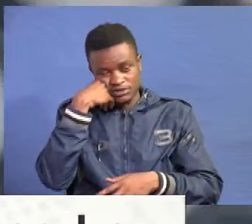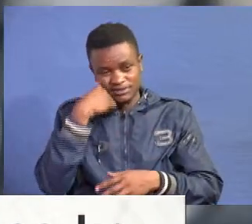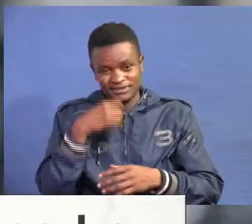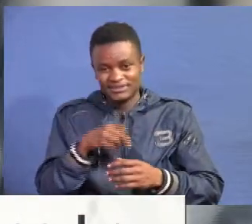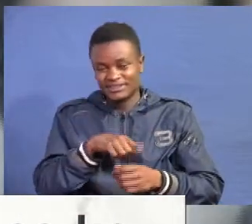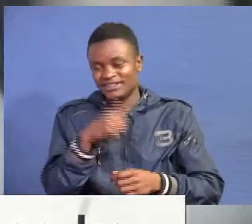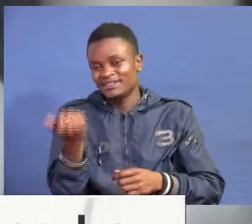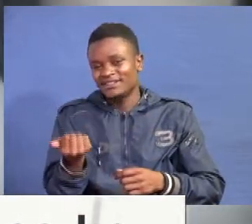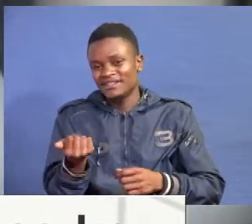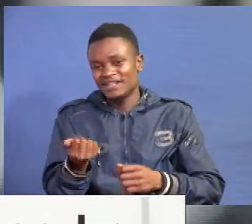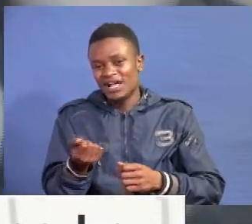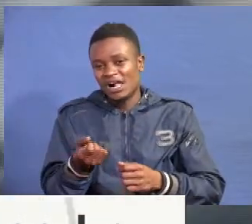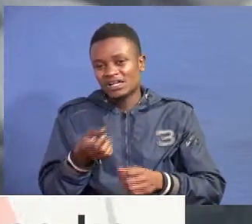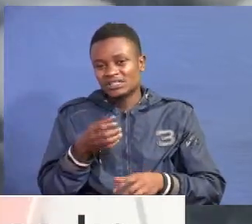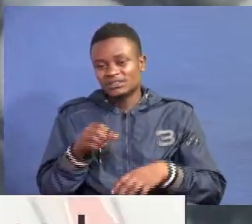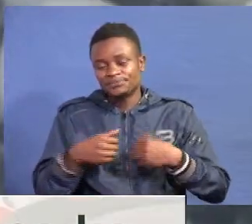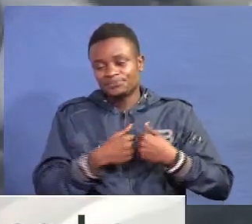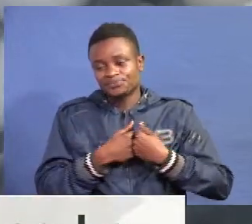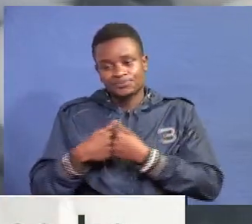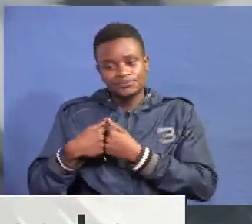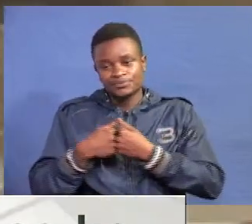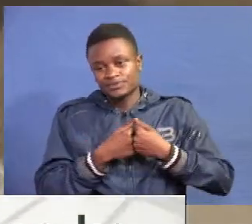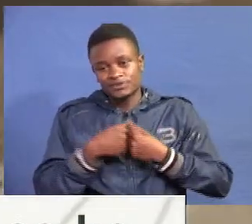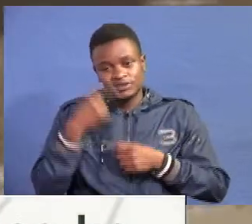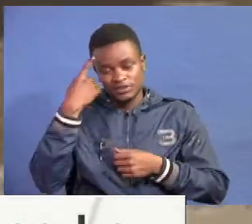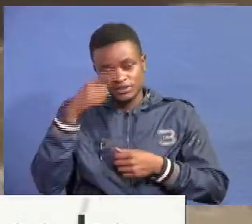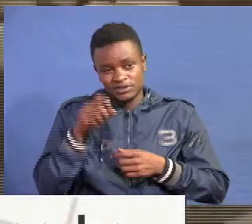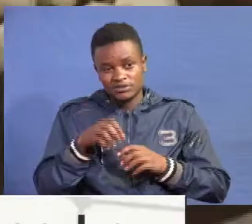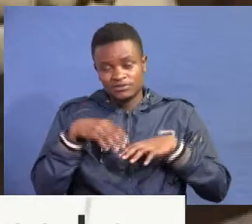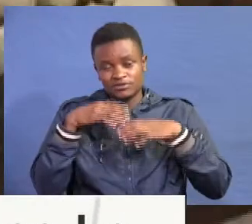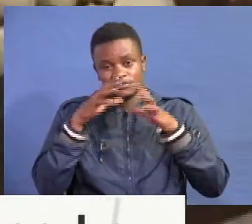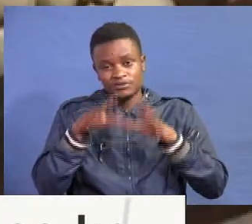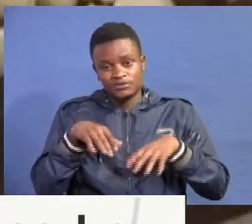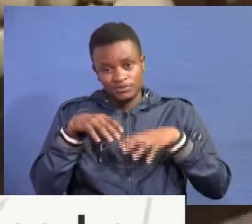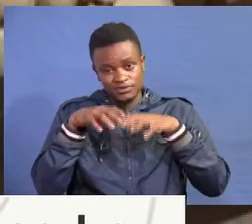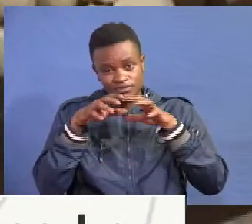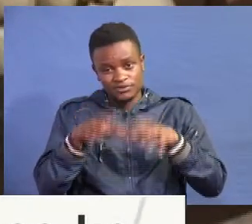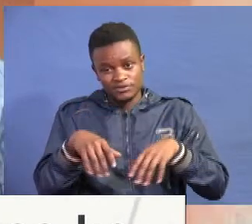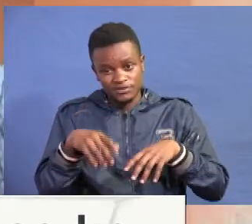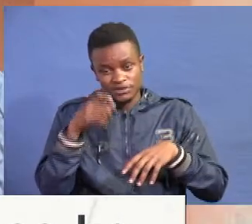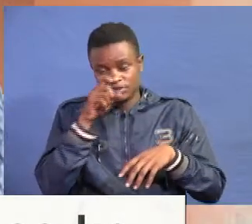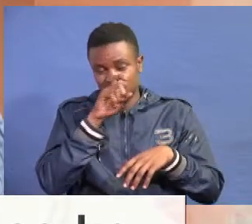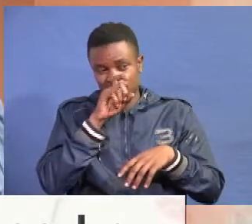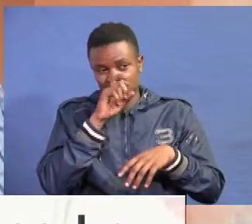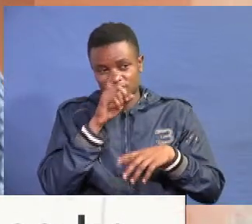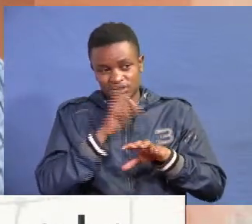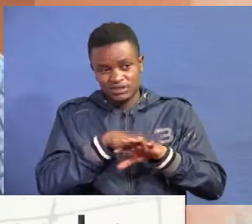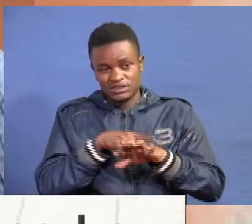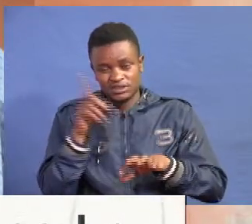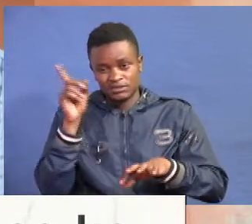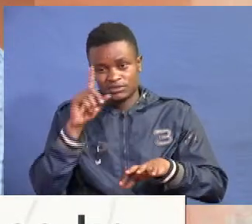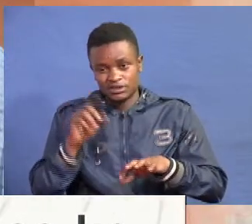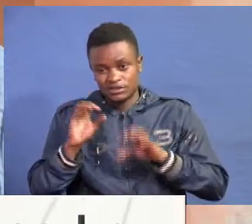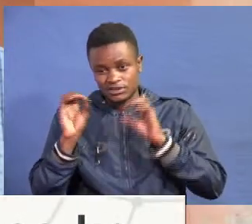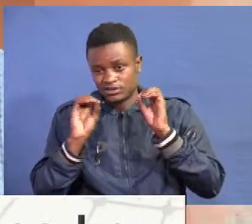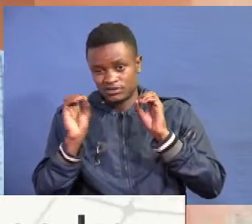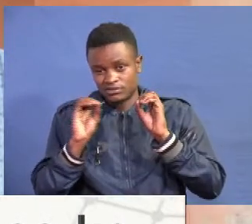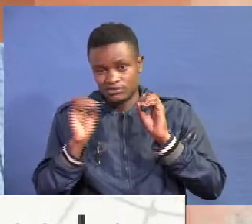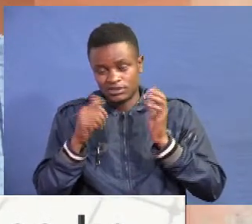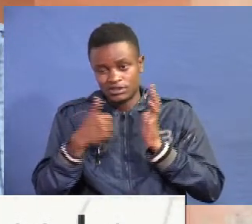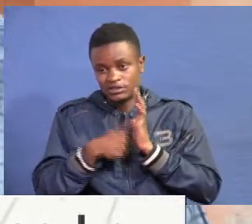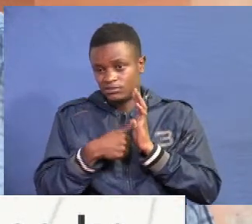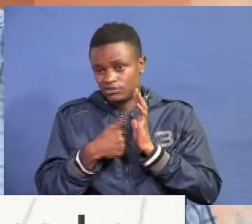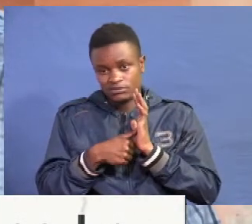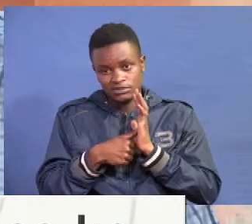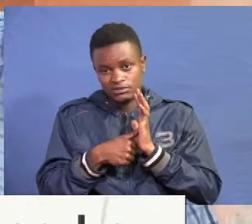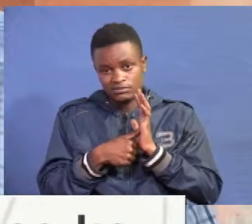farming, especially in the hatching processes whenever there is power outage. Stima ikipotea ina reduce